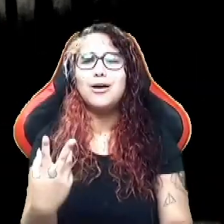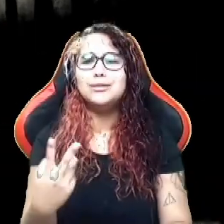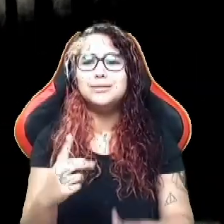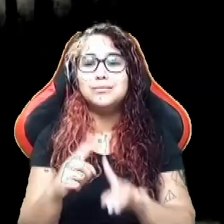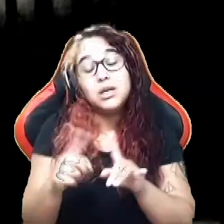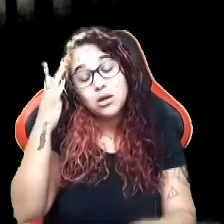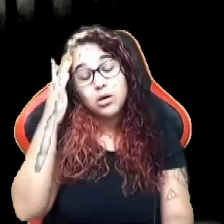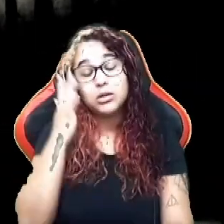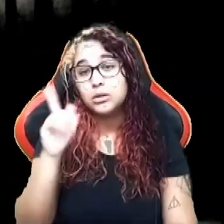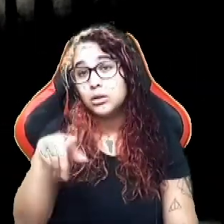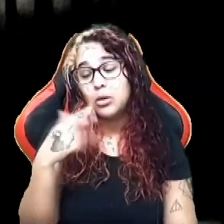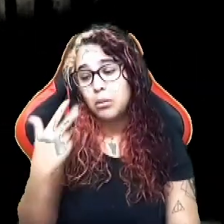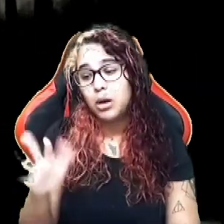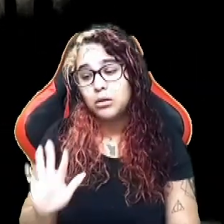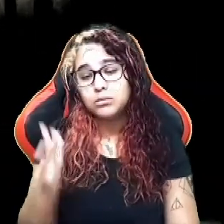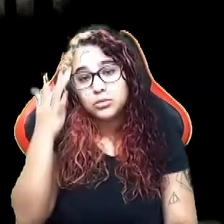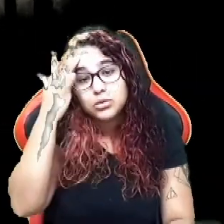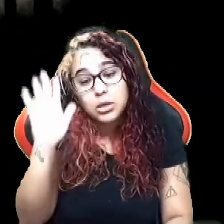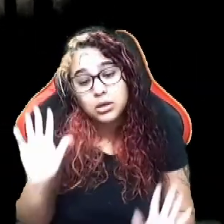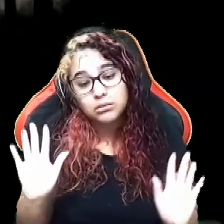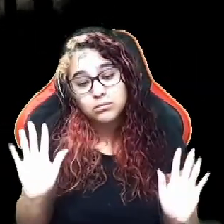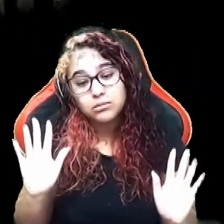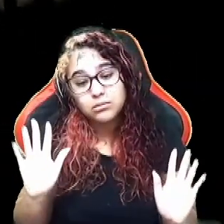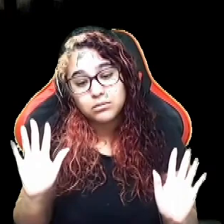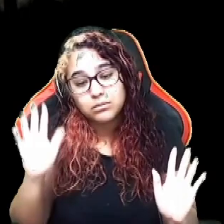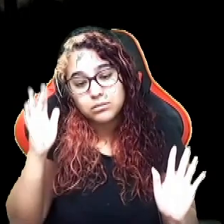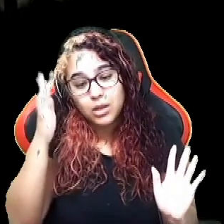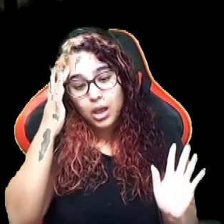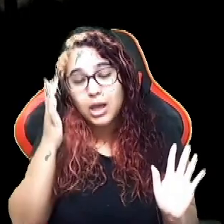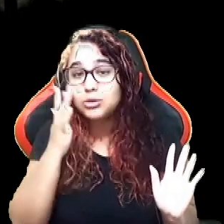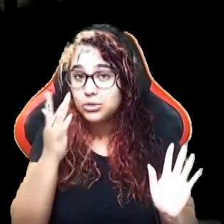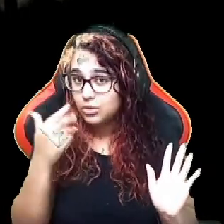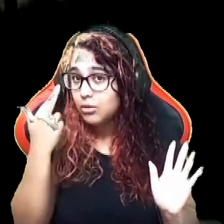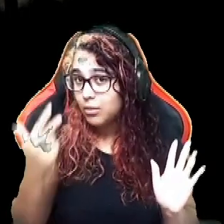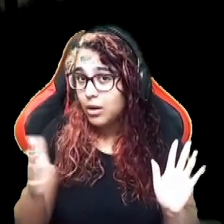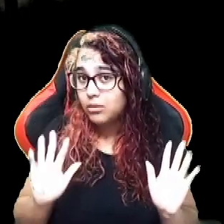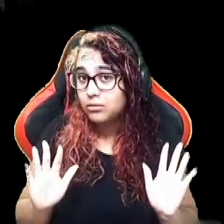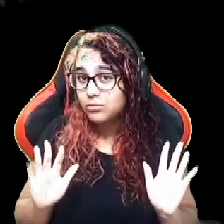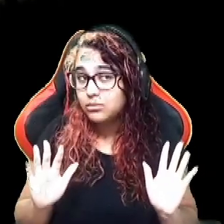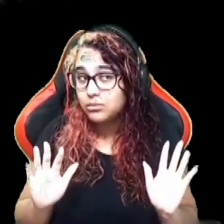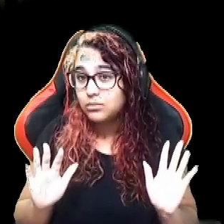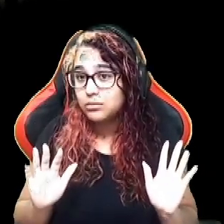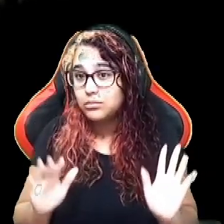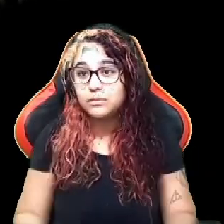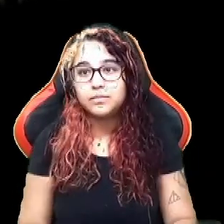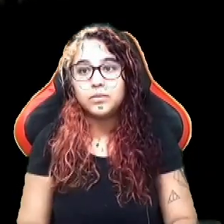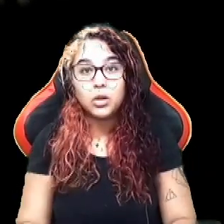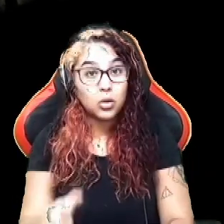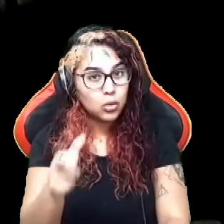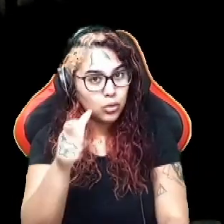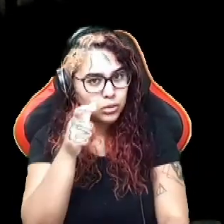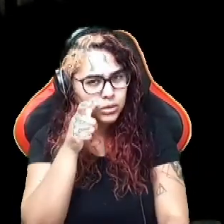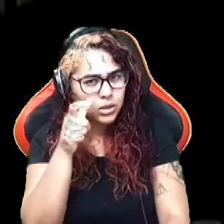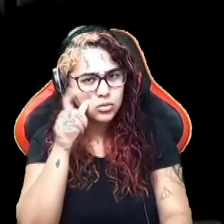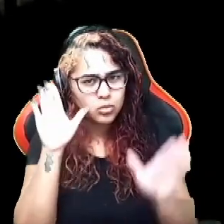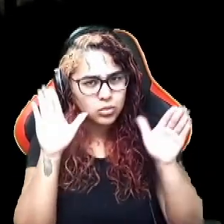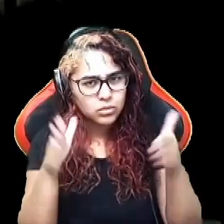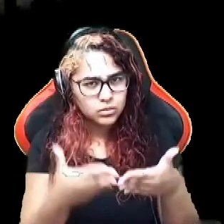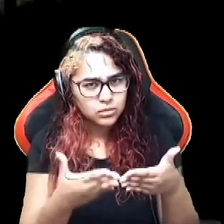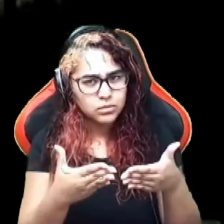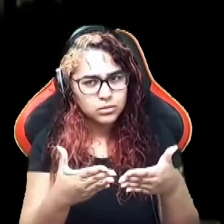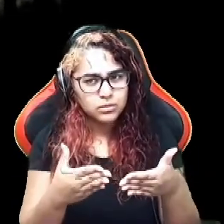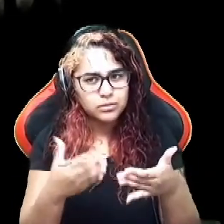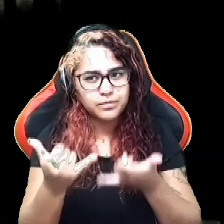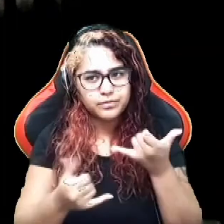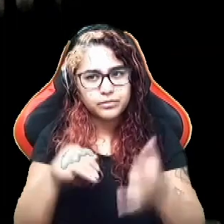That wasn't fair. That was a bug. But I think that's really how it works. Very